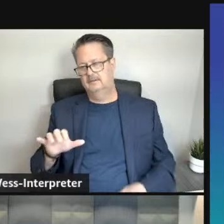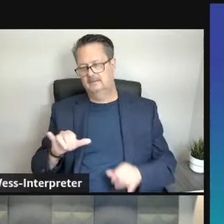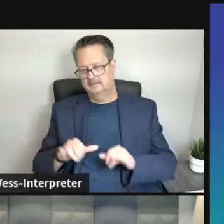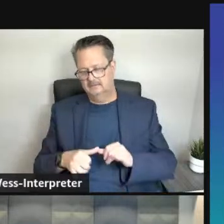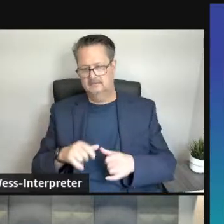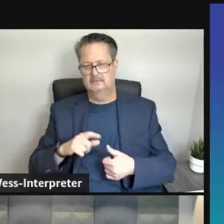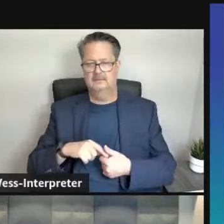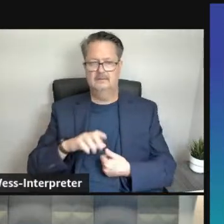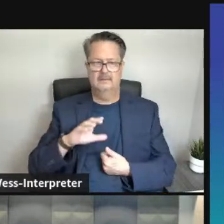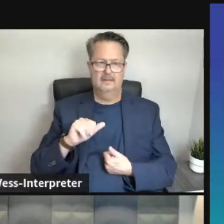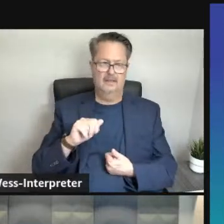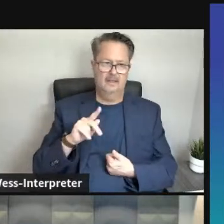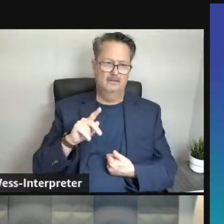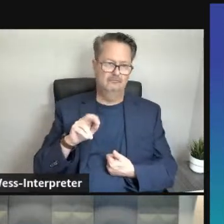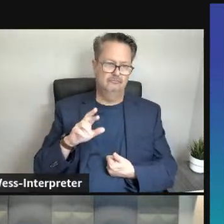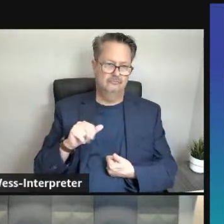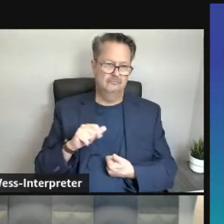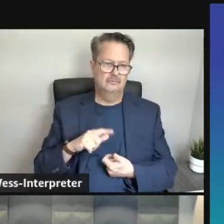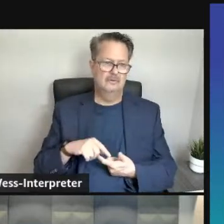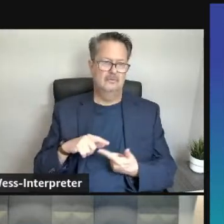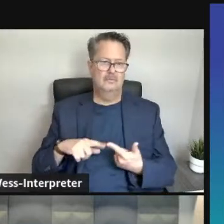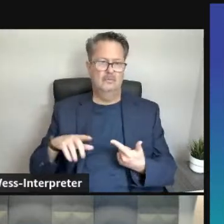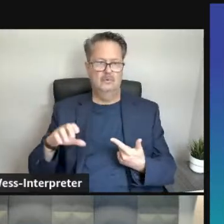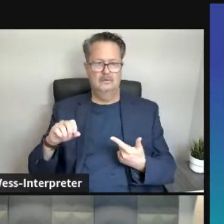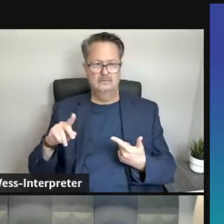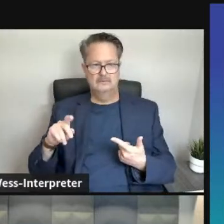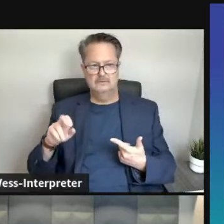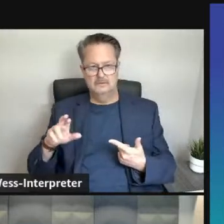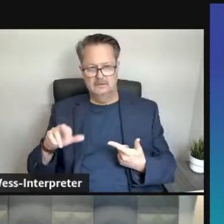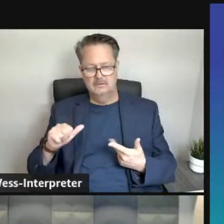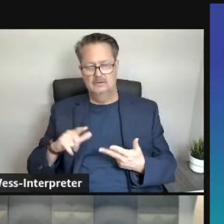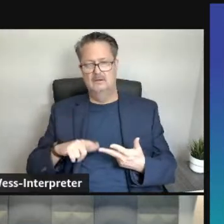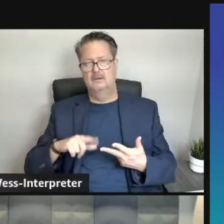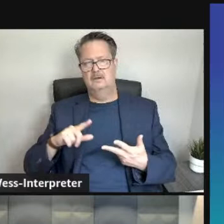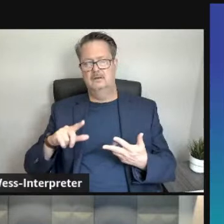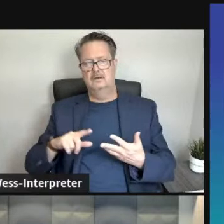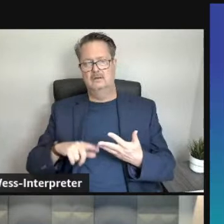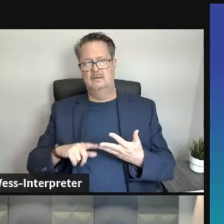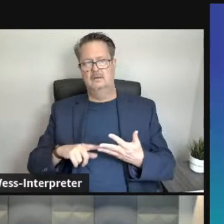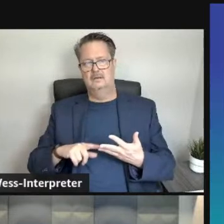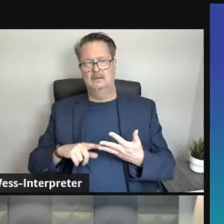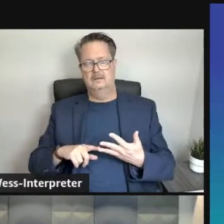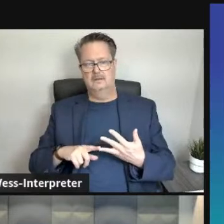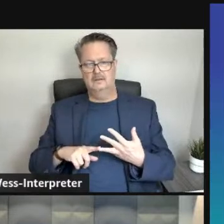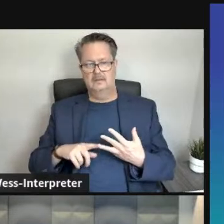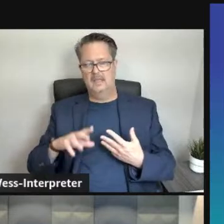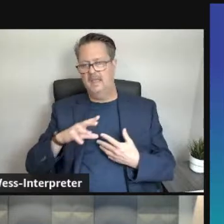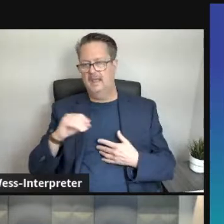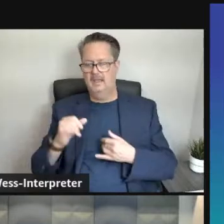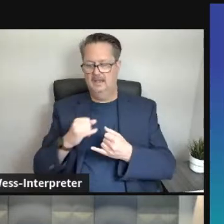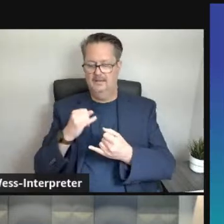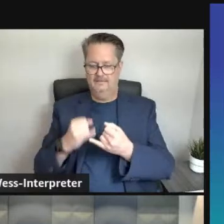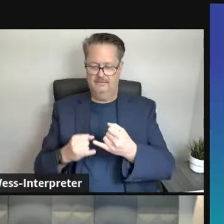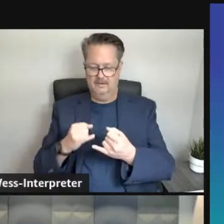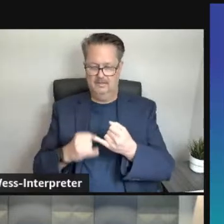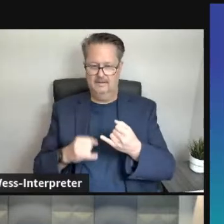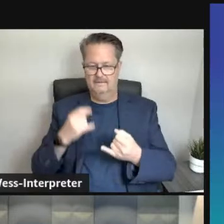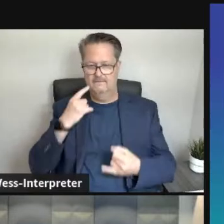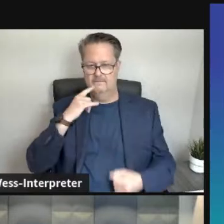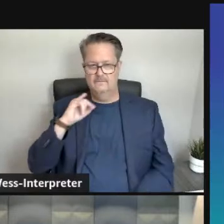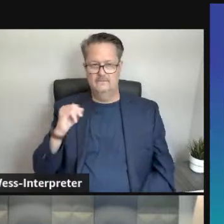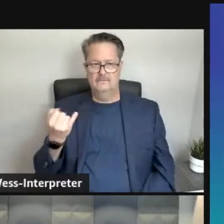PostgreSQL, and for the query engines, Apache Trino and Presto. And finally, for the job